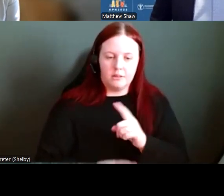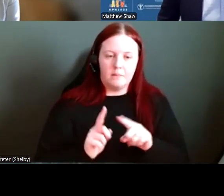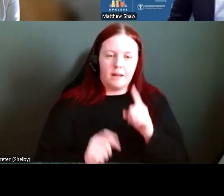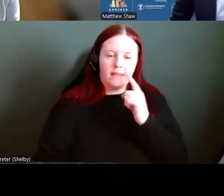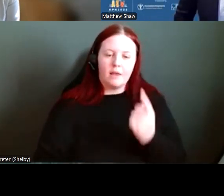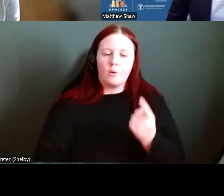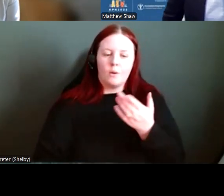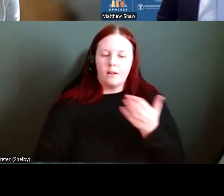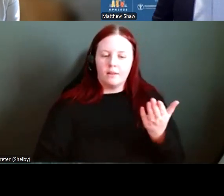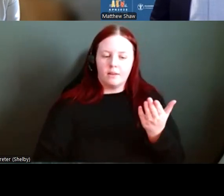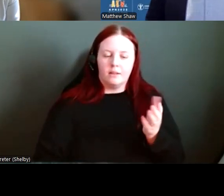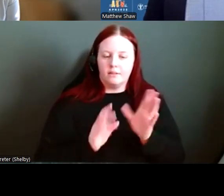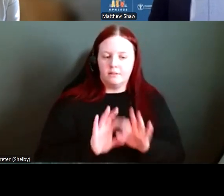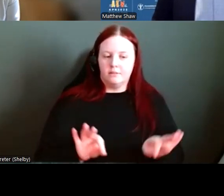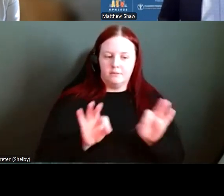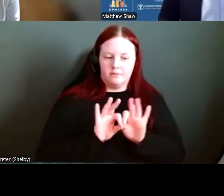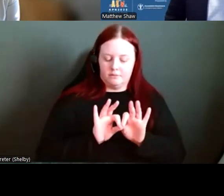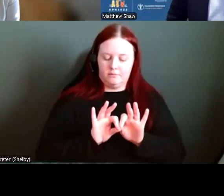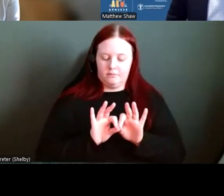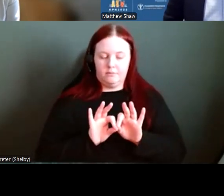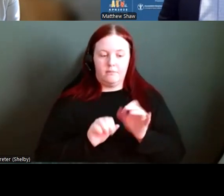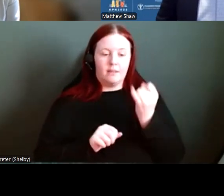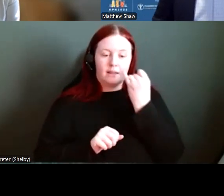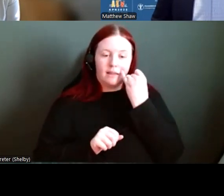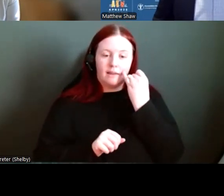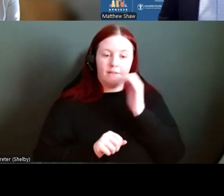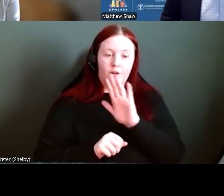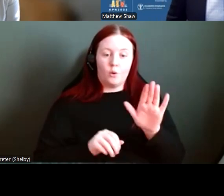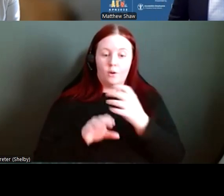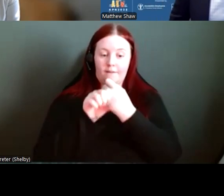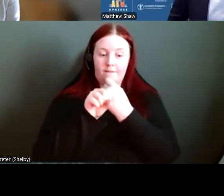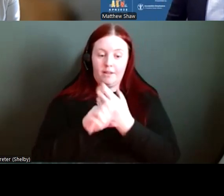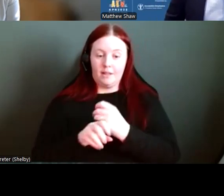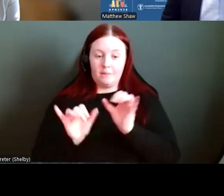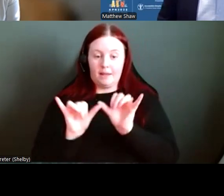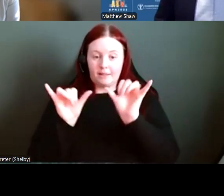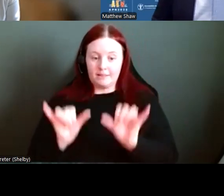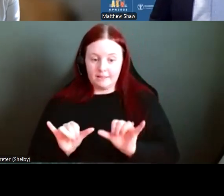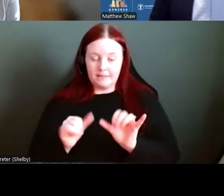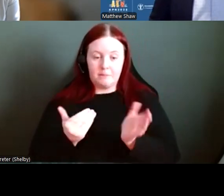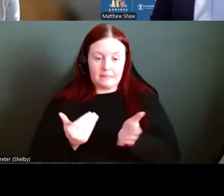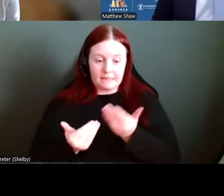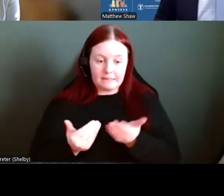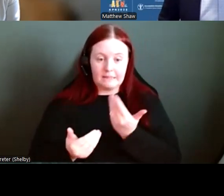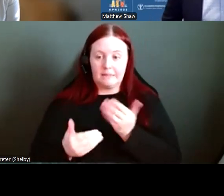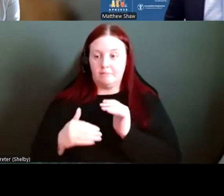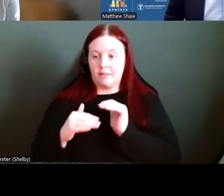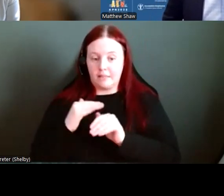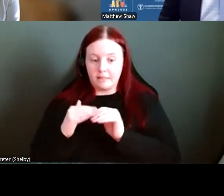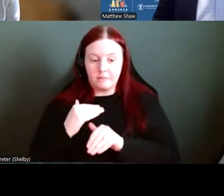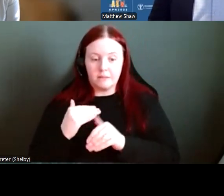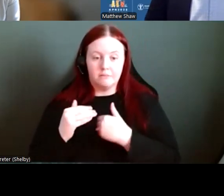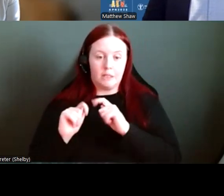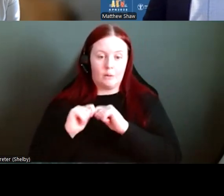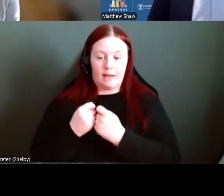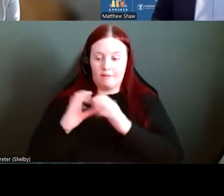really important is the better your feedback mechanism and the easier it is, and the more that you have some people on that team that are willing